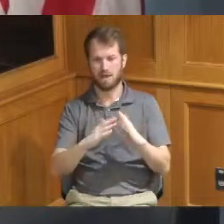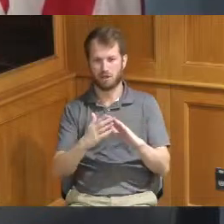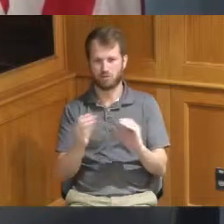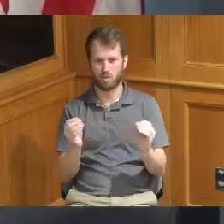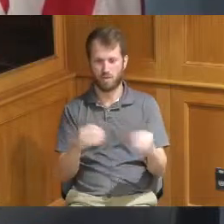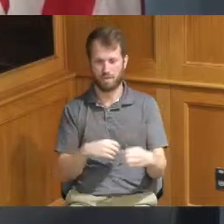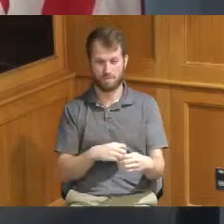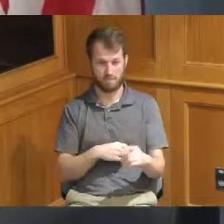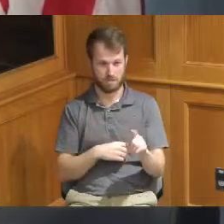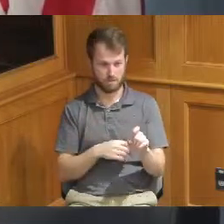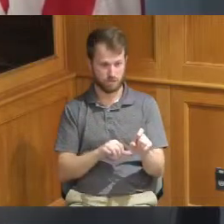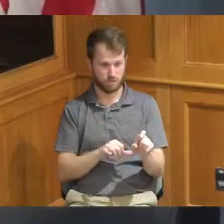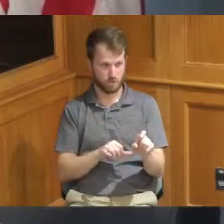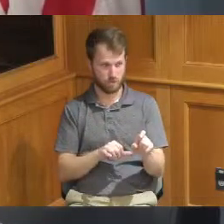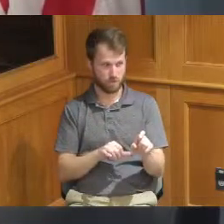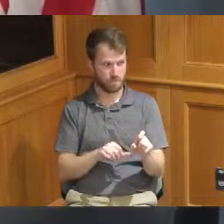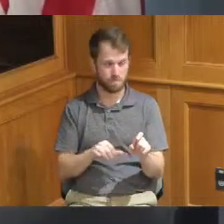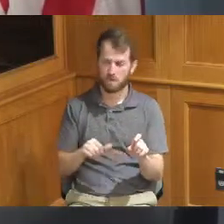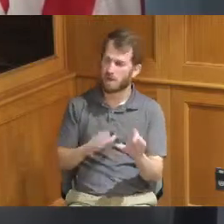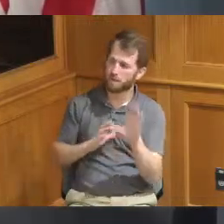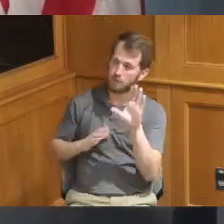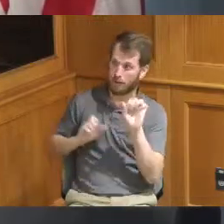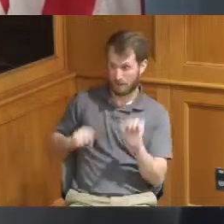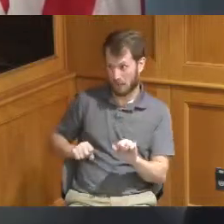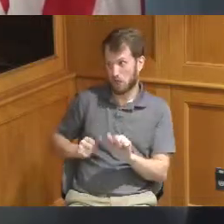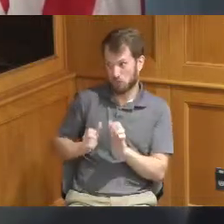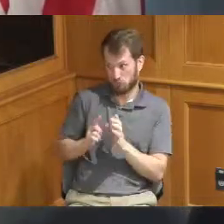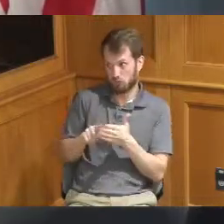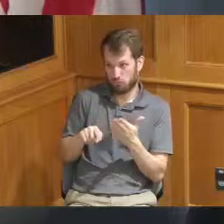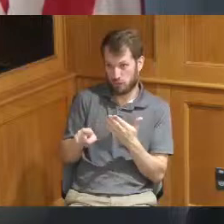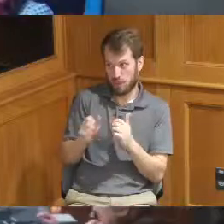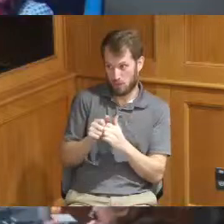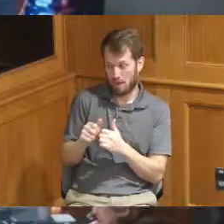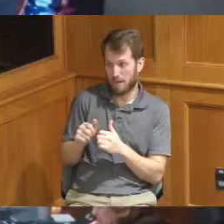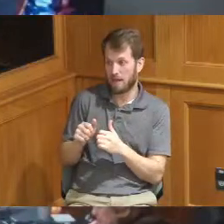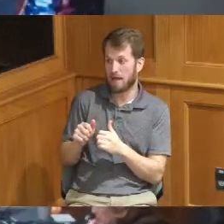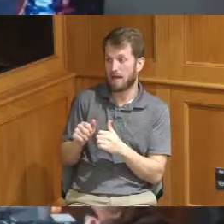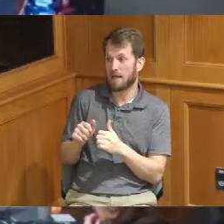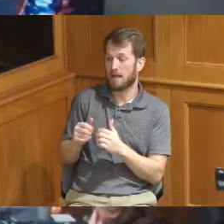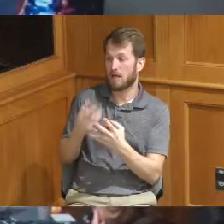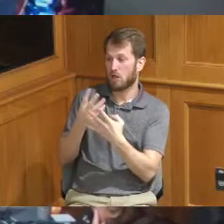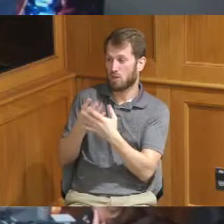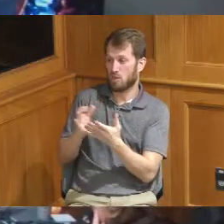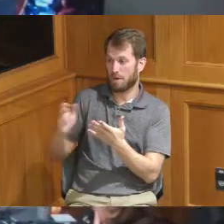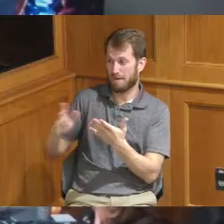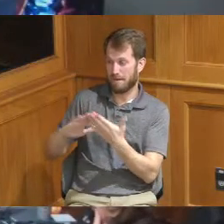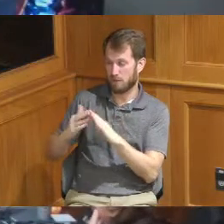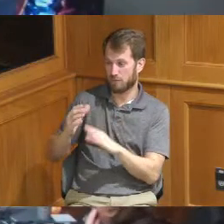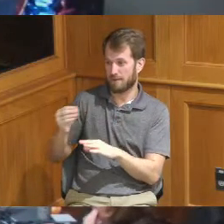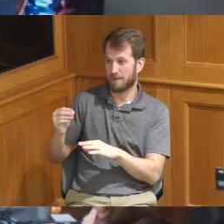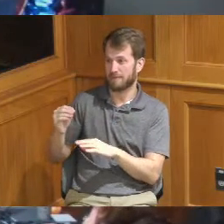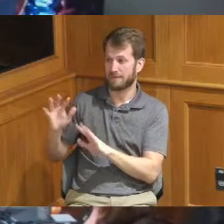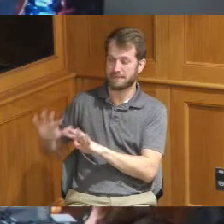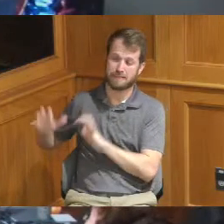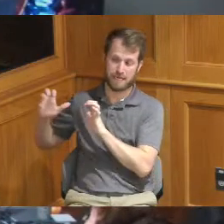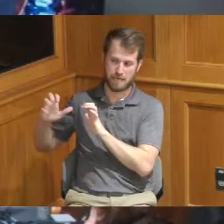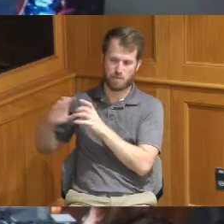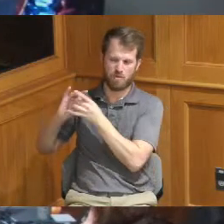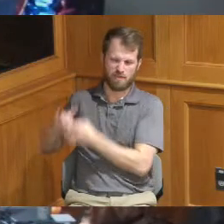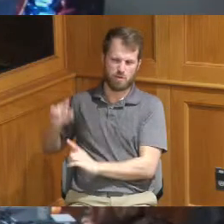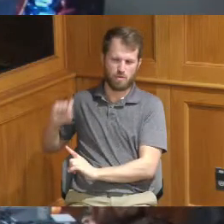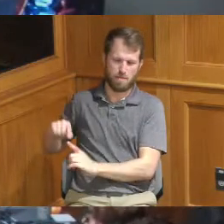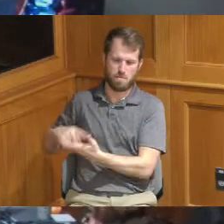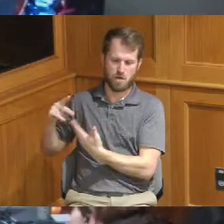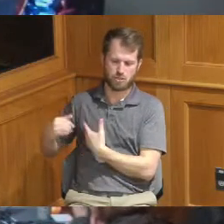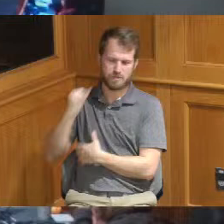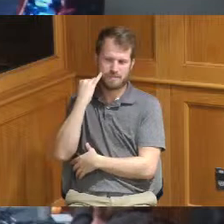similar? Commissioners, I can check with reentry and with Stadia on as it relates to the seat project itself and see what they're doing